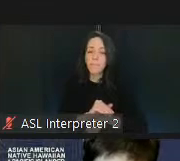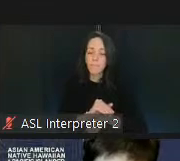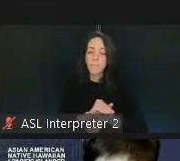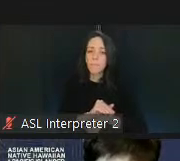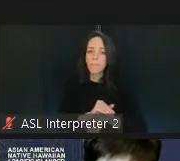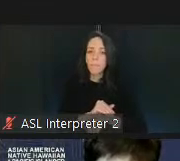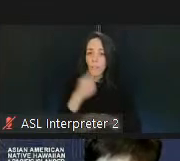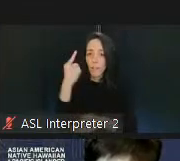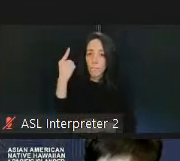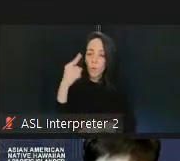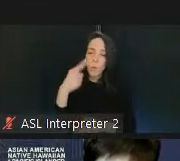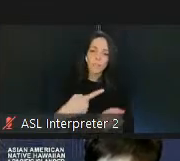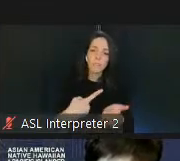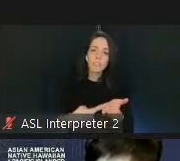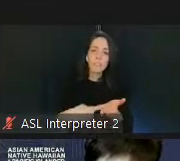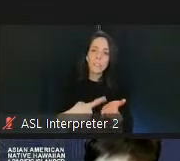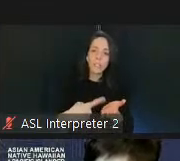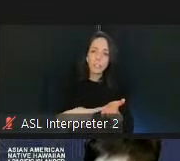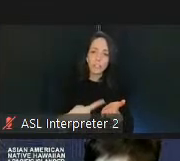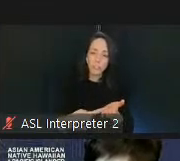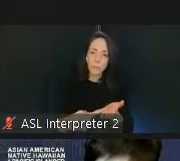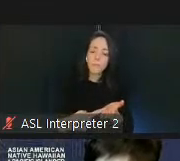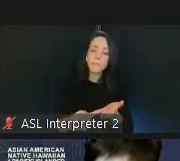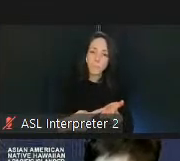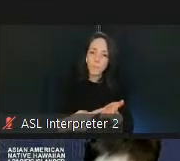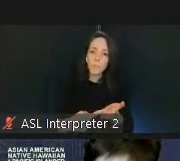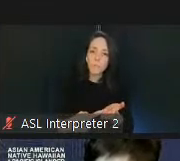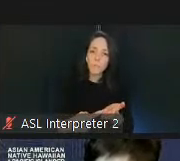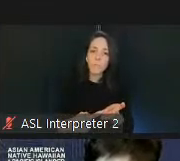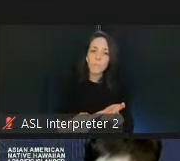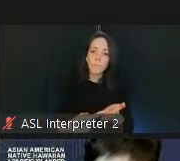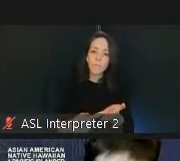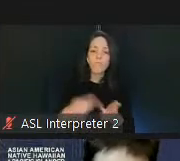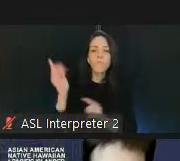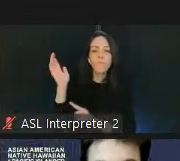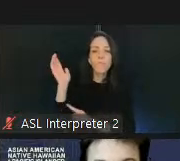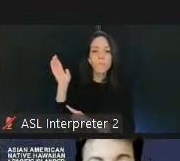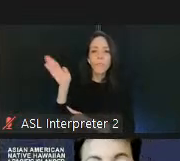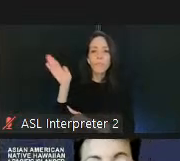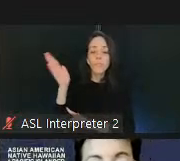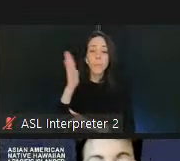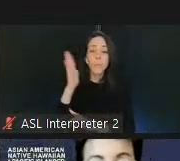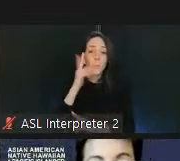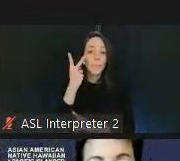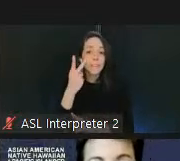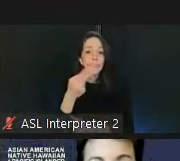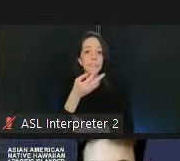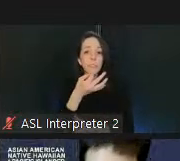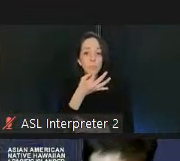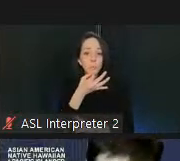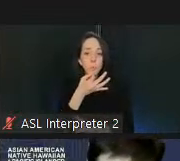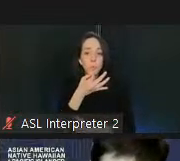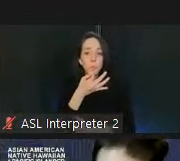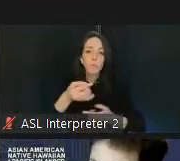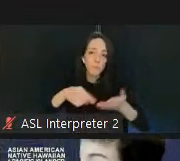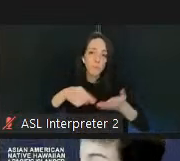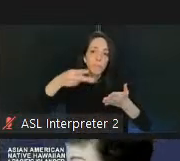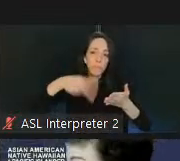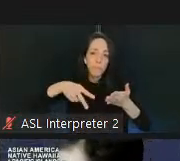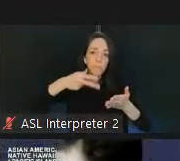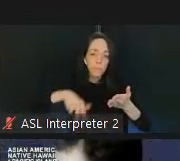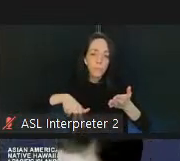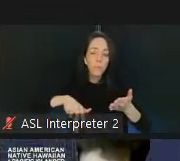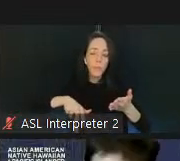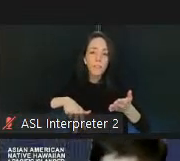and deliberate the presentation materials that you're going to see in the next couple of weeks. We